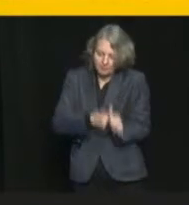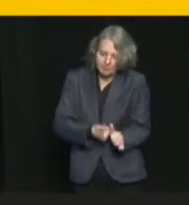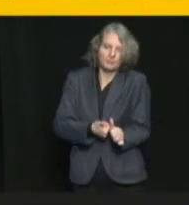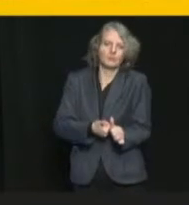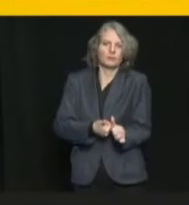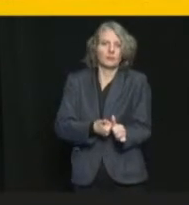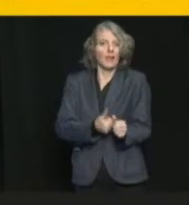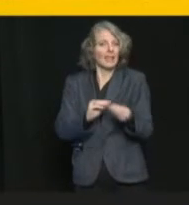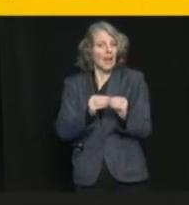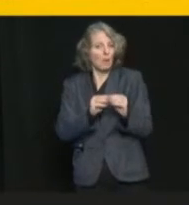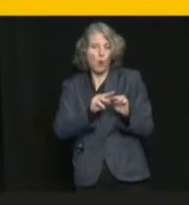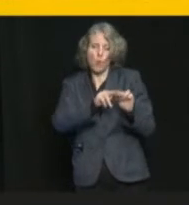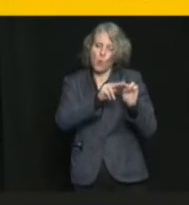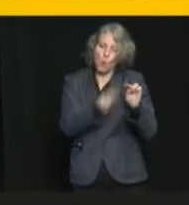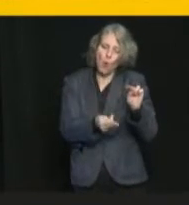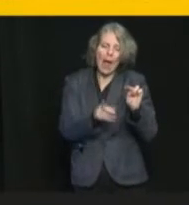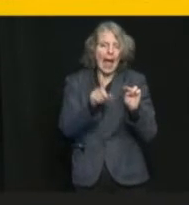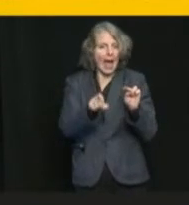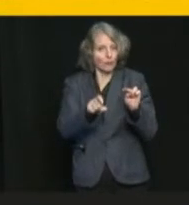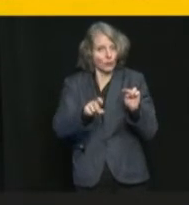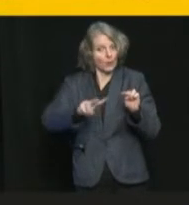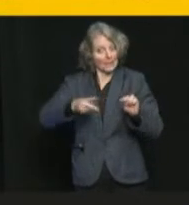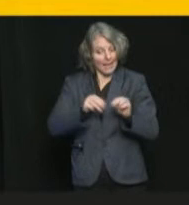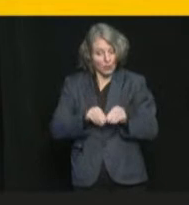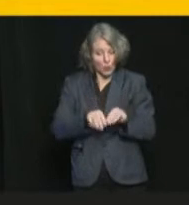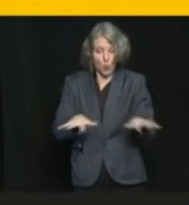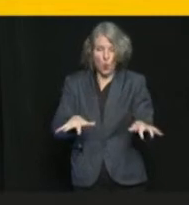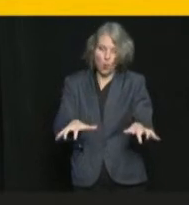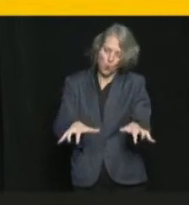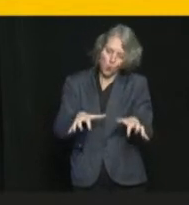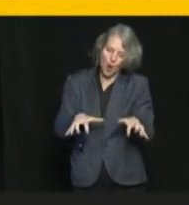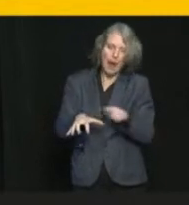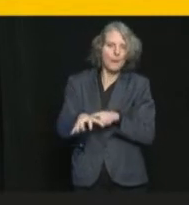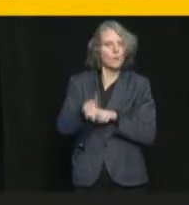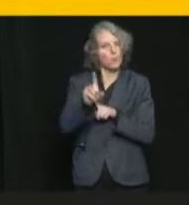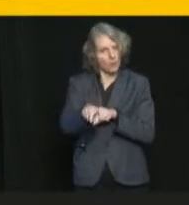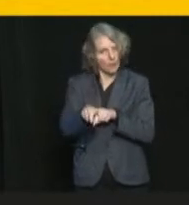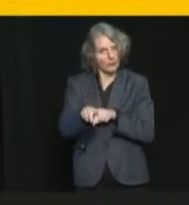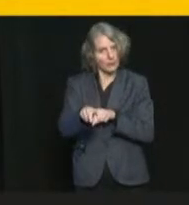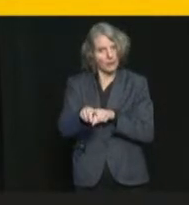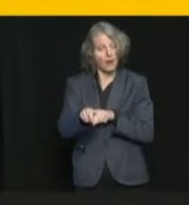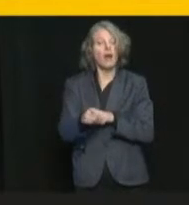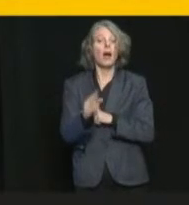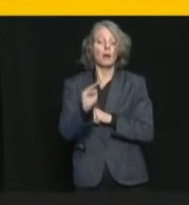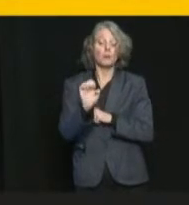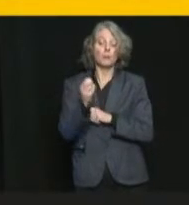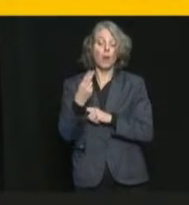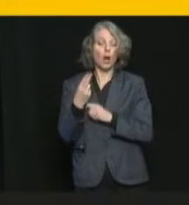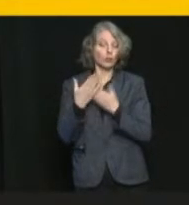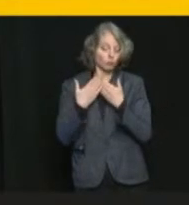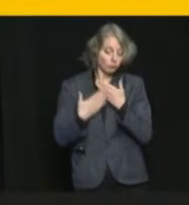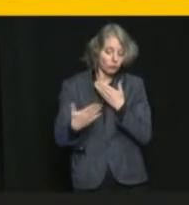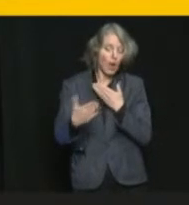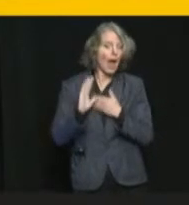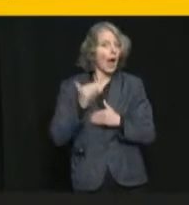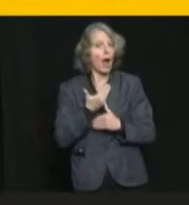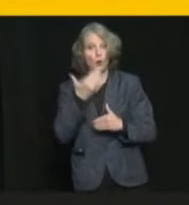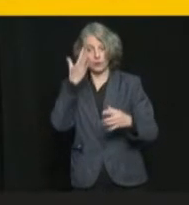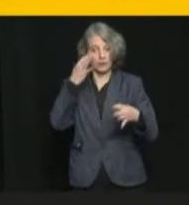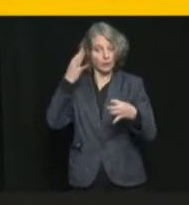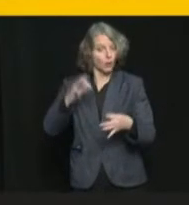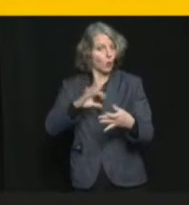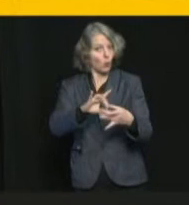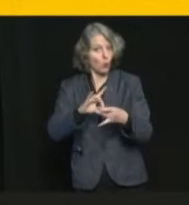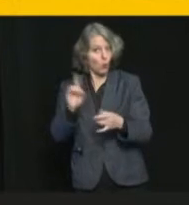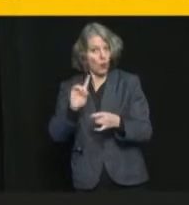flatten this wave, the second wave. From the very beginning, our response to the pandemic has been based on science and the best data possible. However,